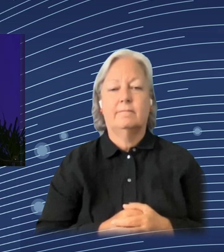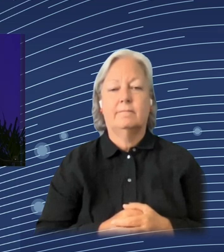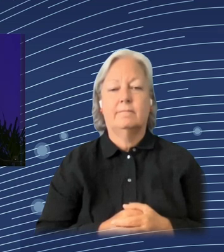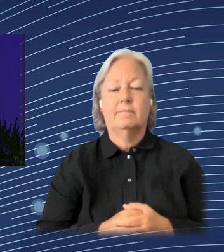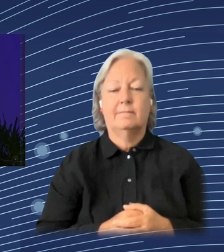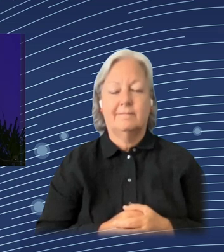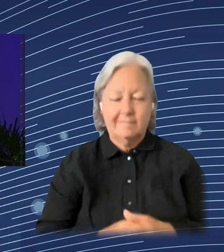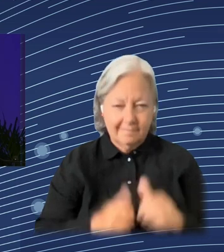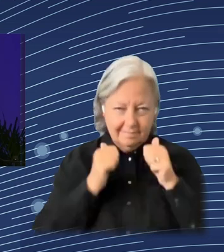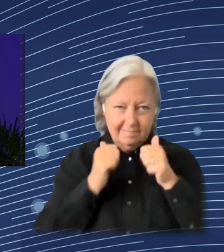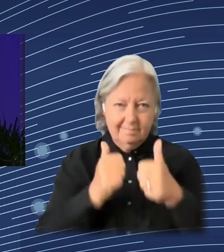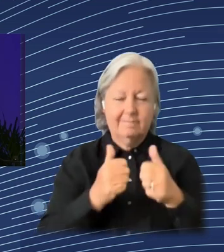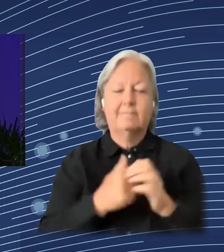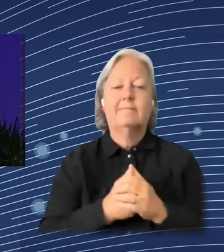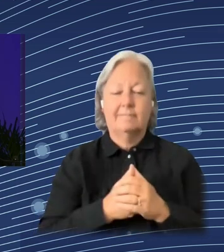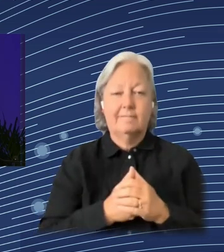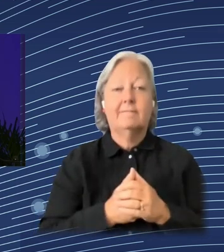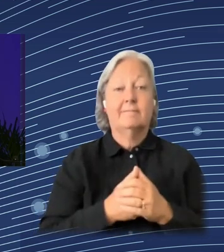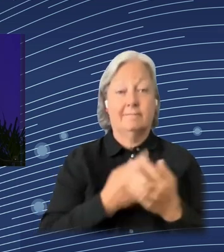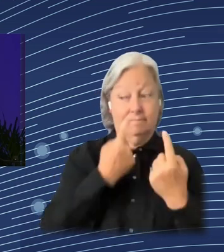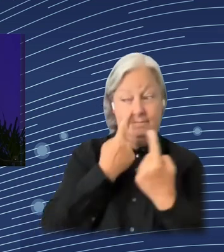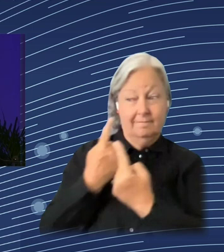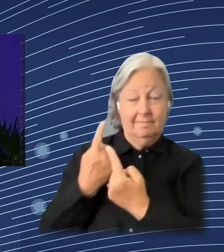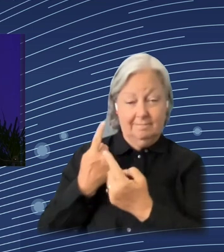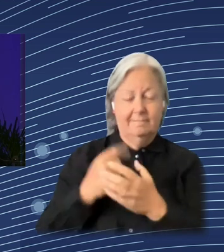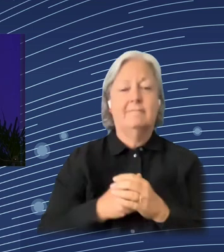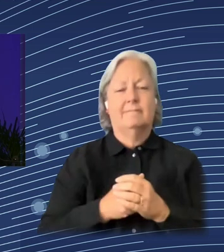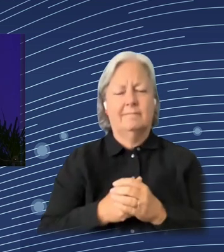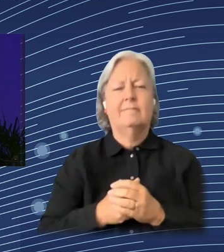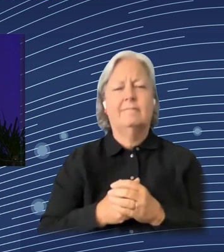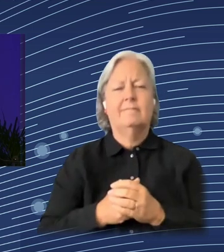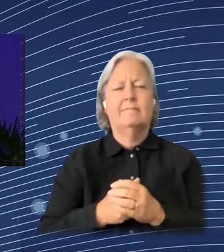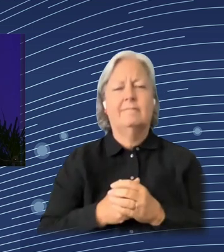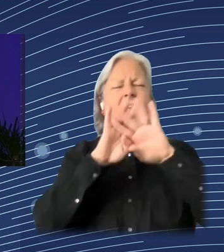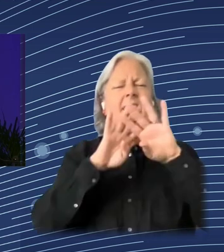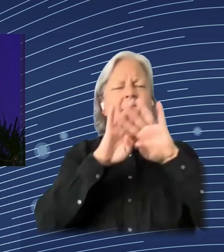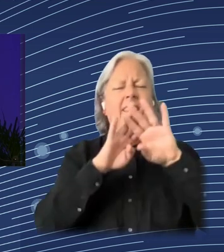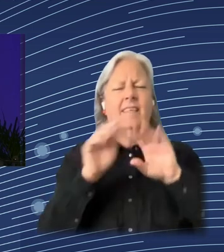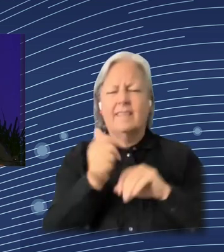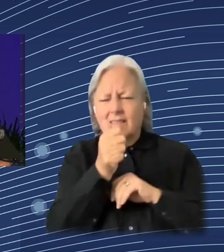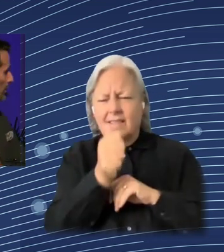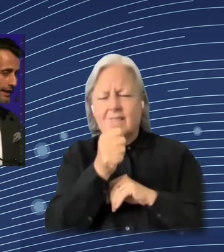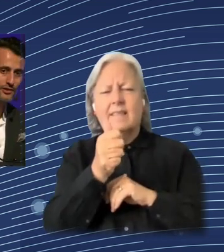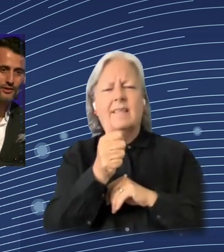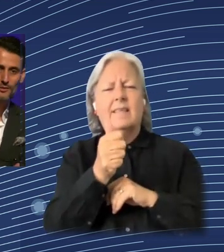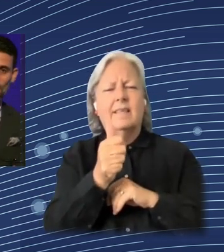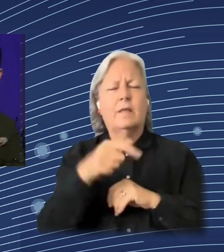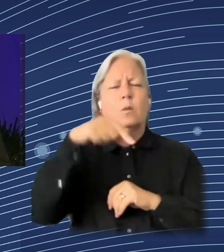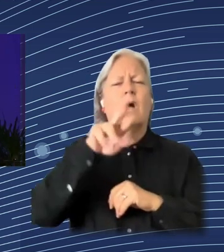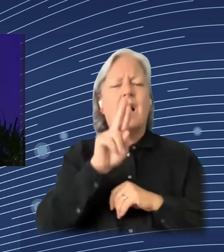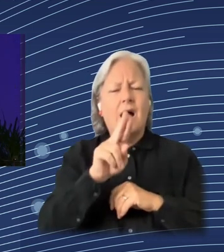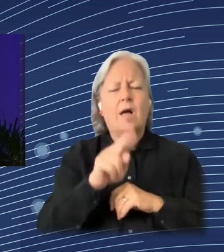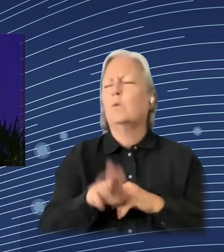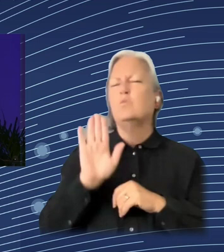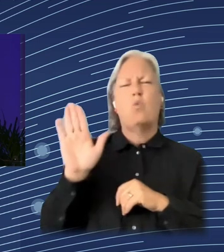Excellent. Join us on Slido. The QR code is on the screen. What is your background? We'd like to know a little more about